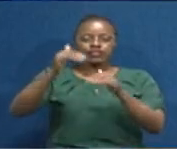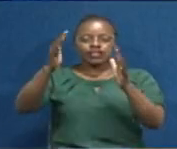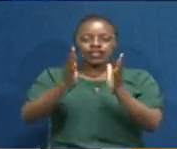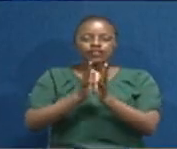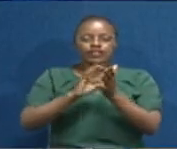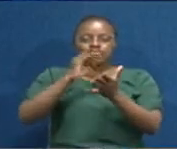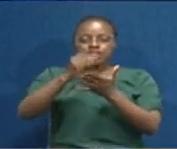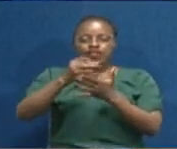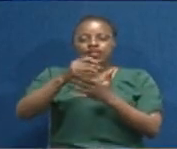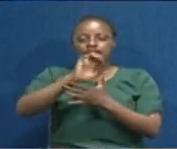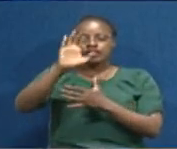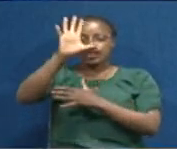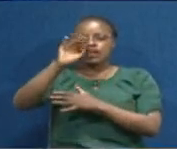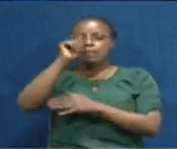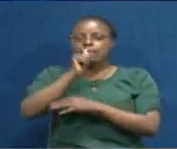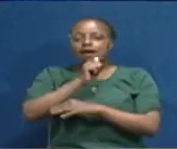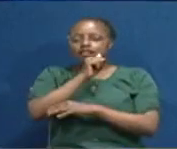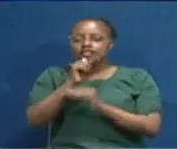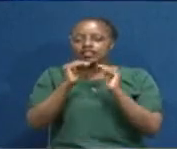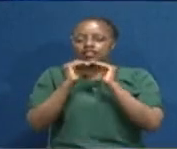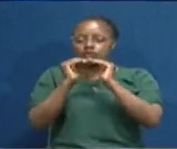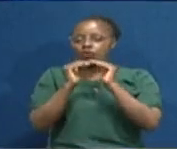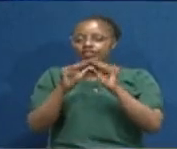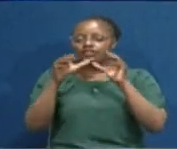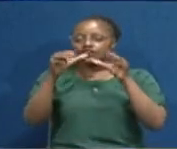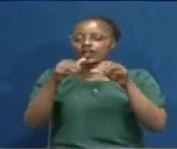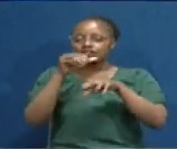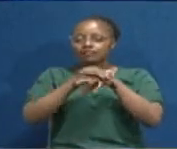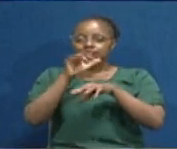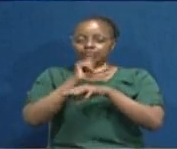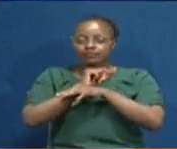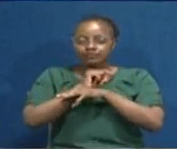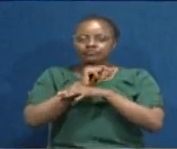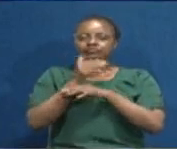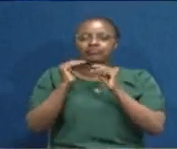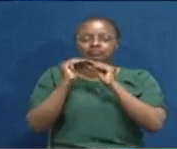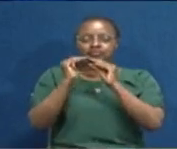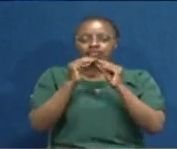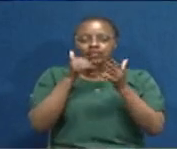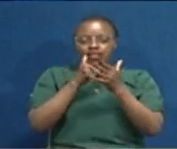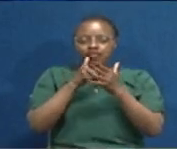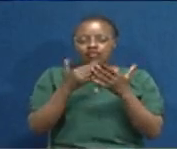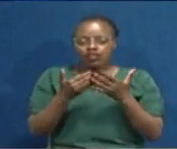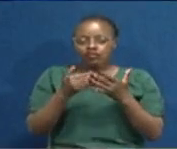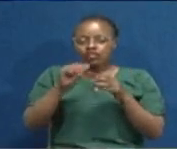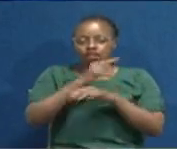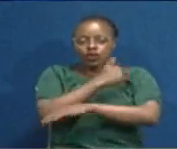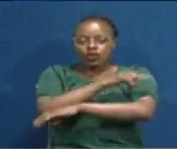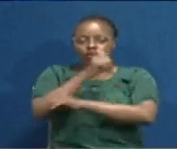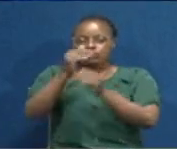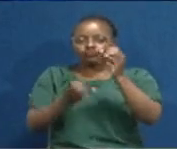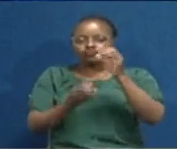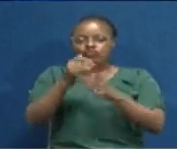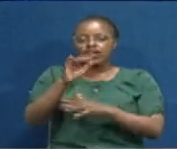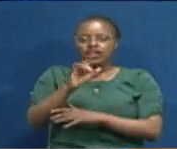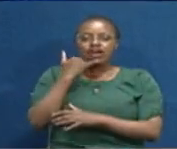Ali Fund, a leading East African private equity firm in the region, has acquired a significant equity stake of Ali Hospital Limited, located in